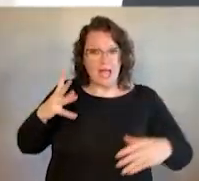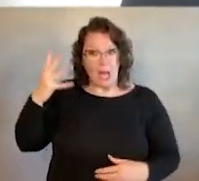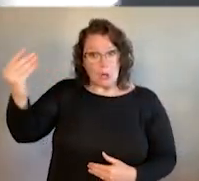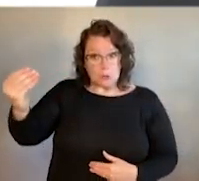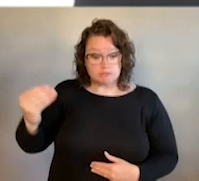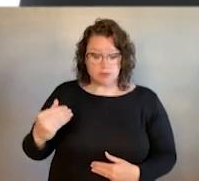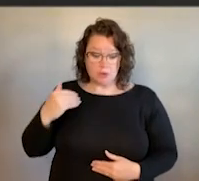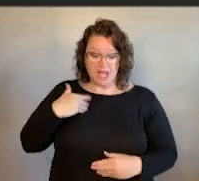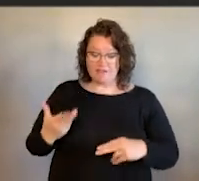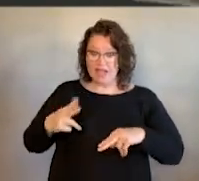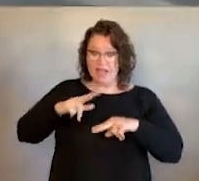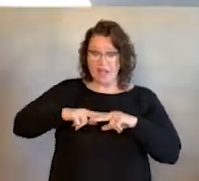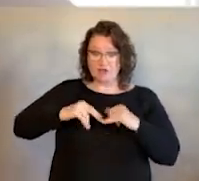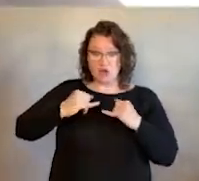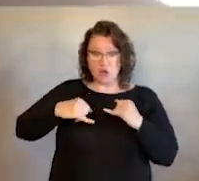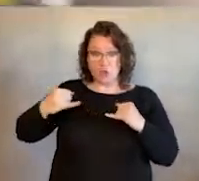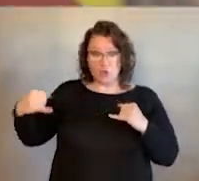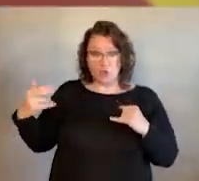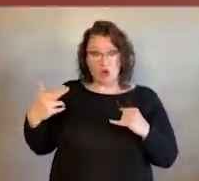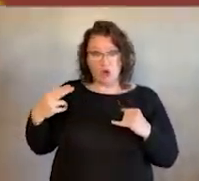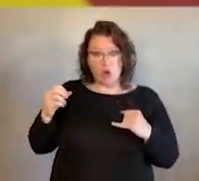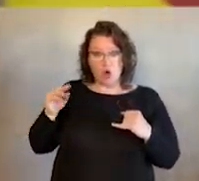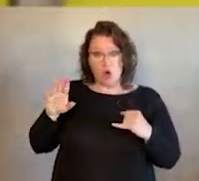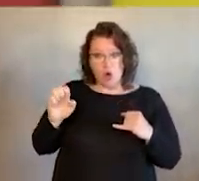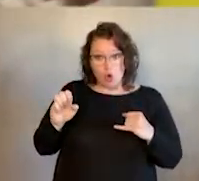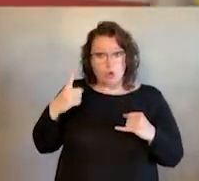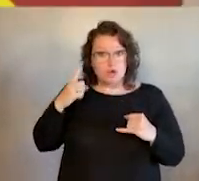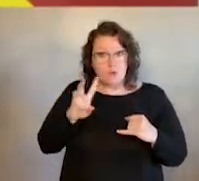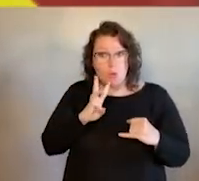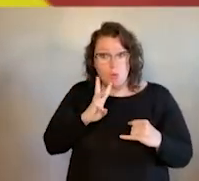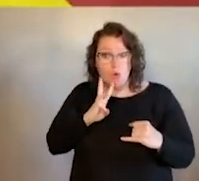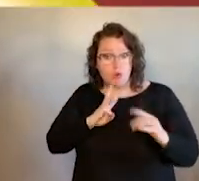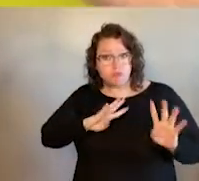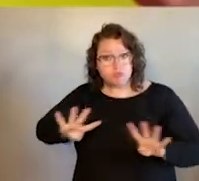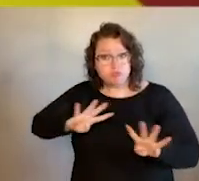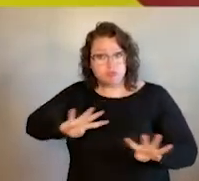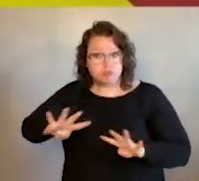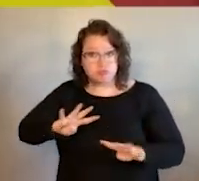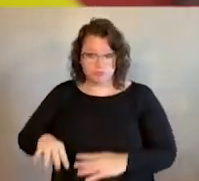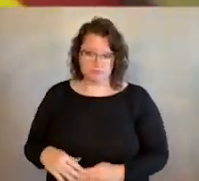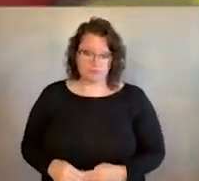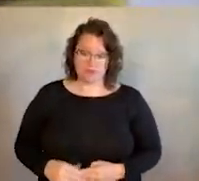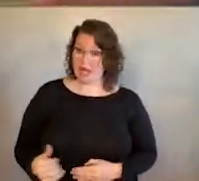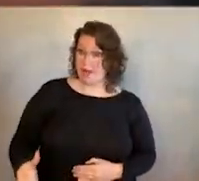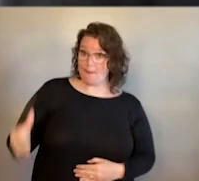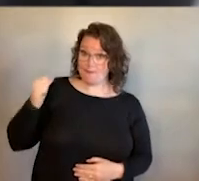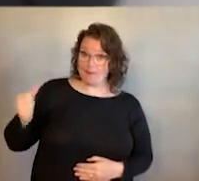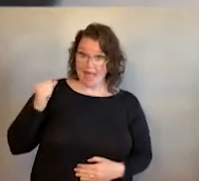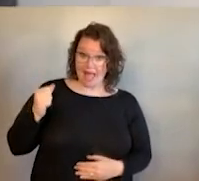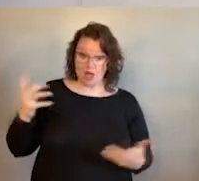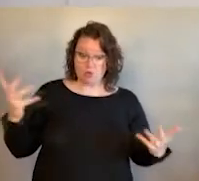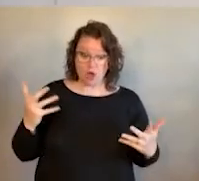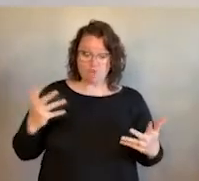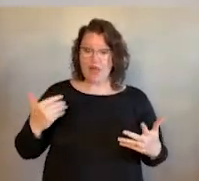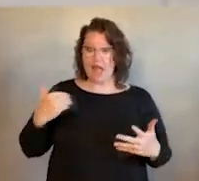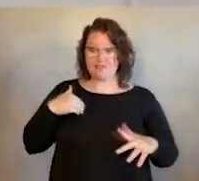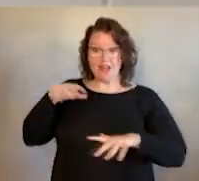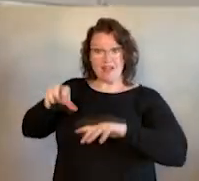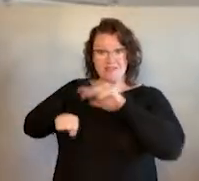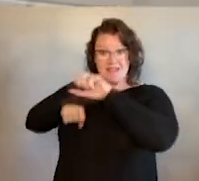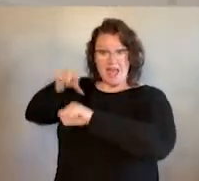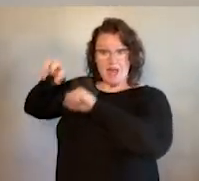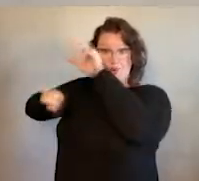extra hose. If we move around to the back, we actually have ladders in